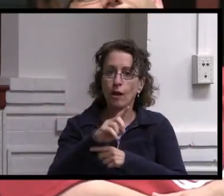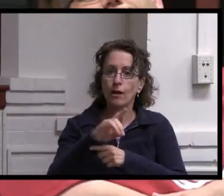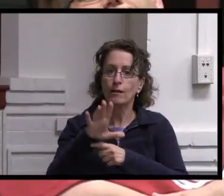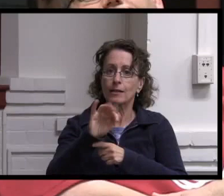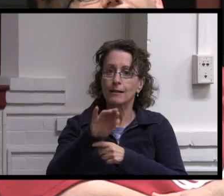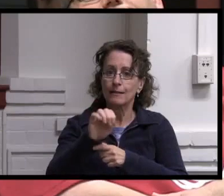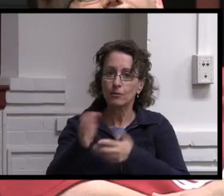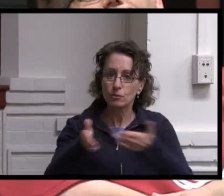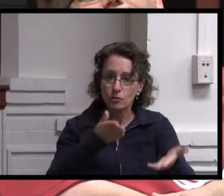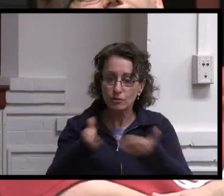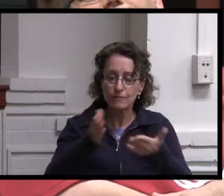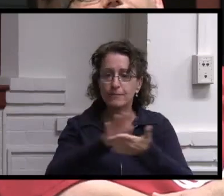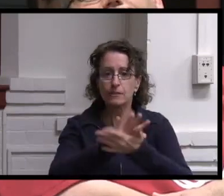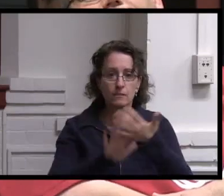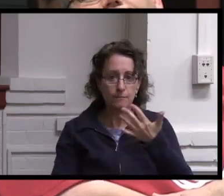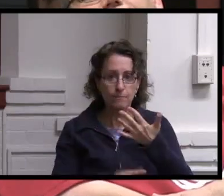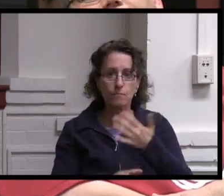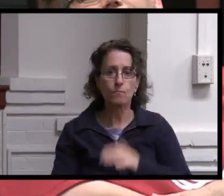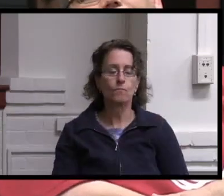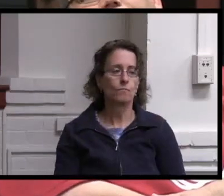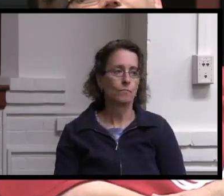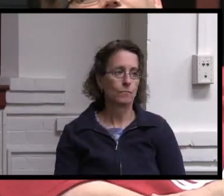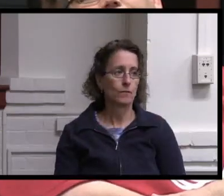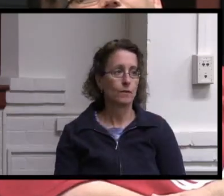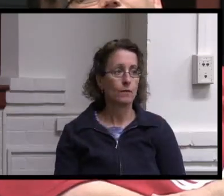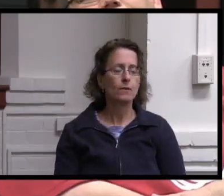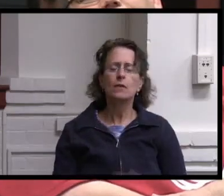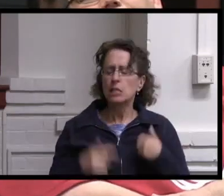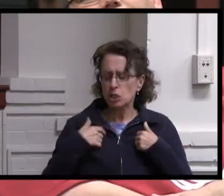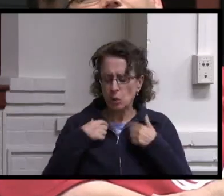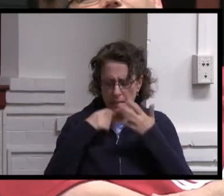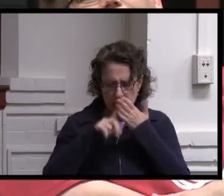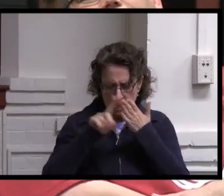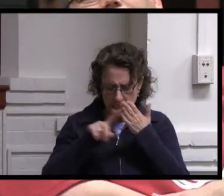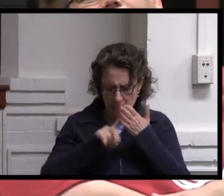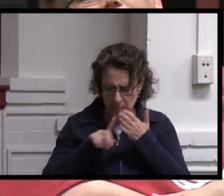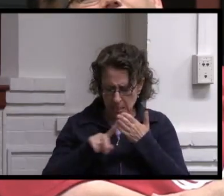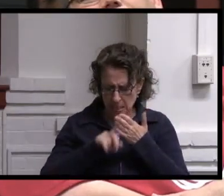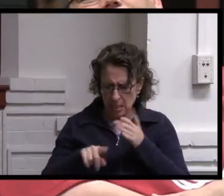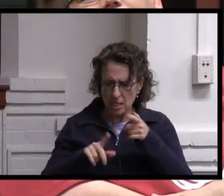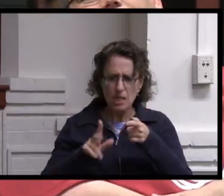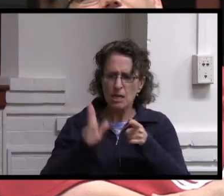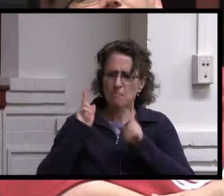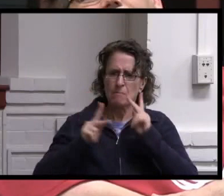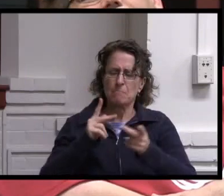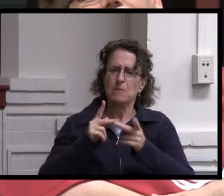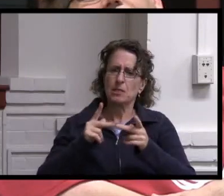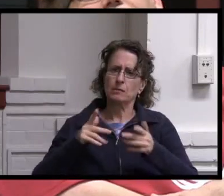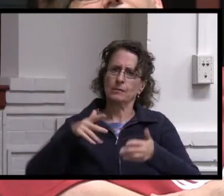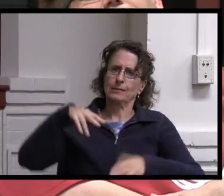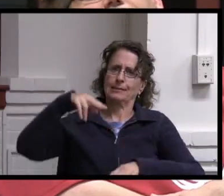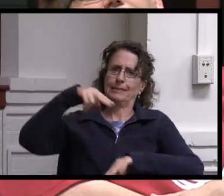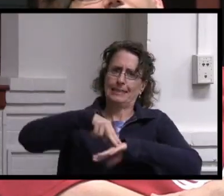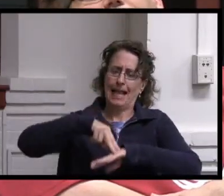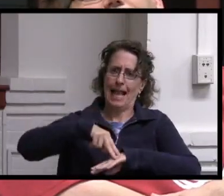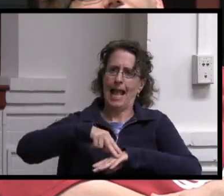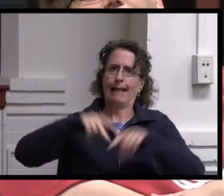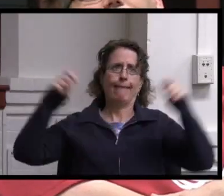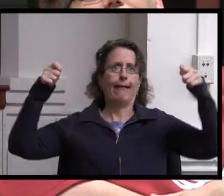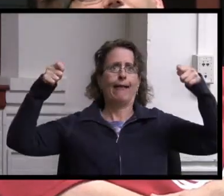of why people are on the streets flying a sign and asking for